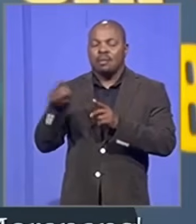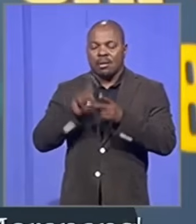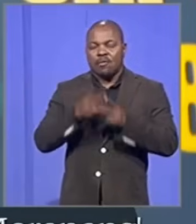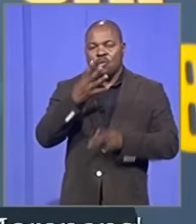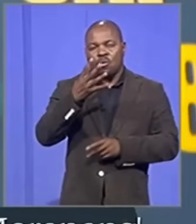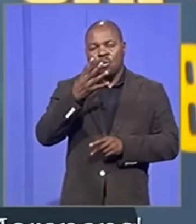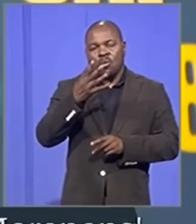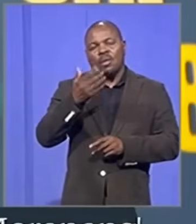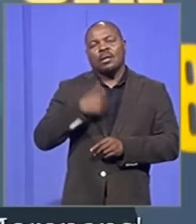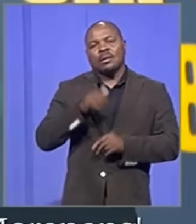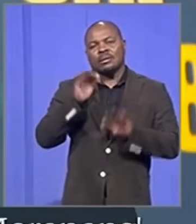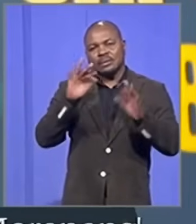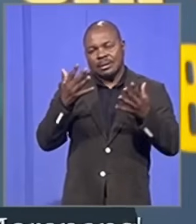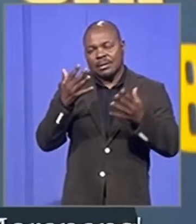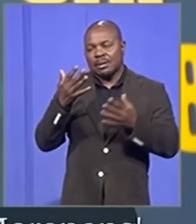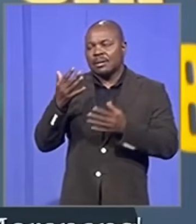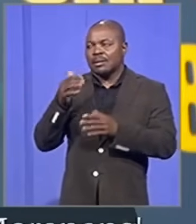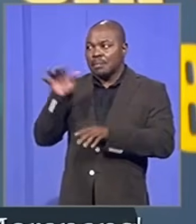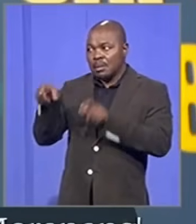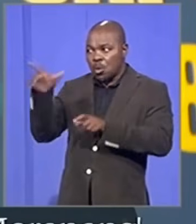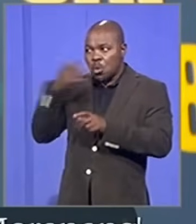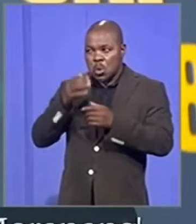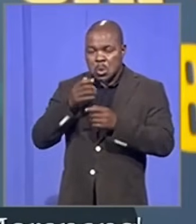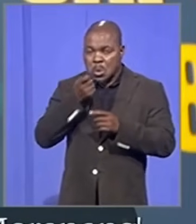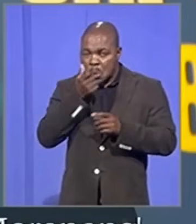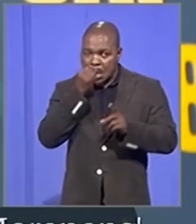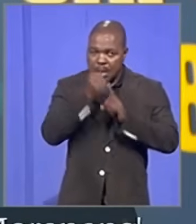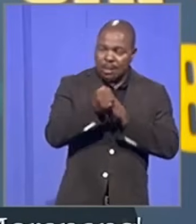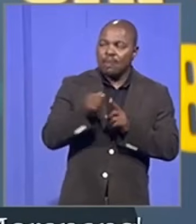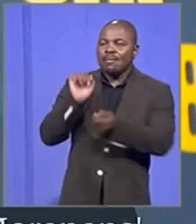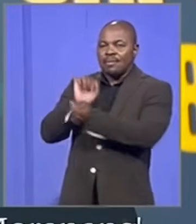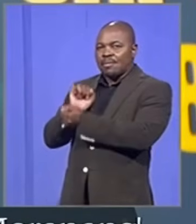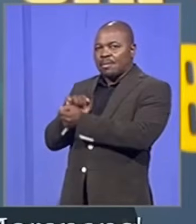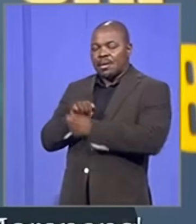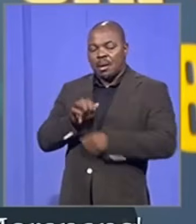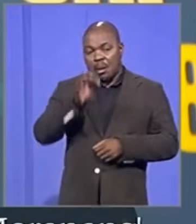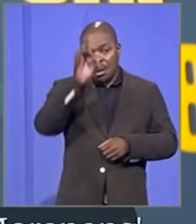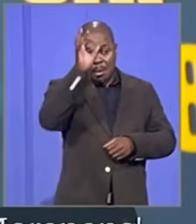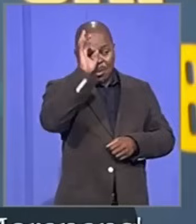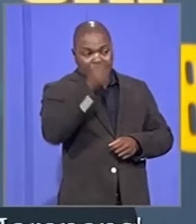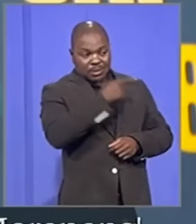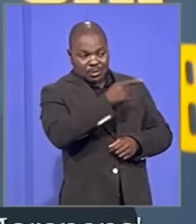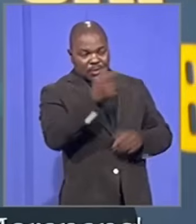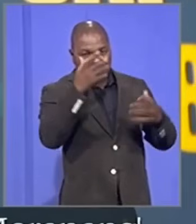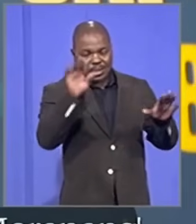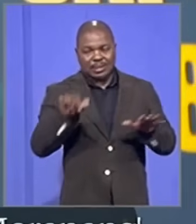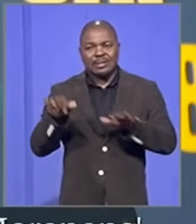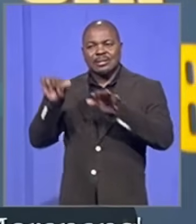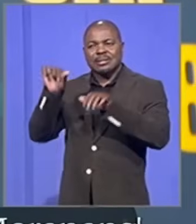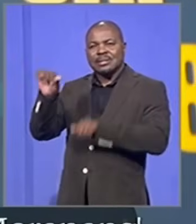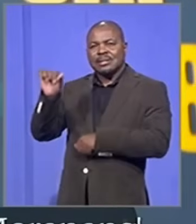4,410 suspects have been arrested for attempted murder. Police officers have arrested